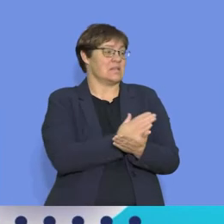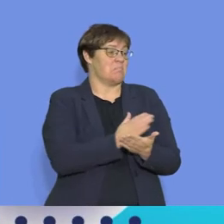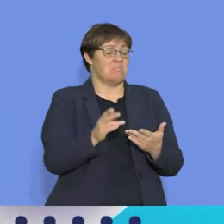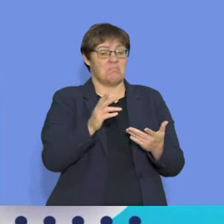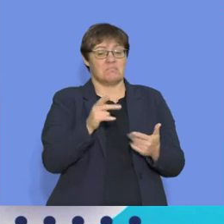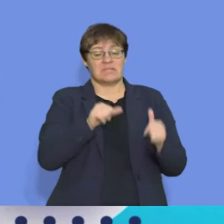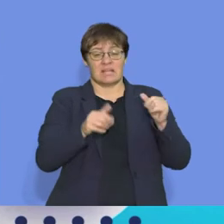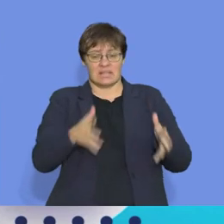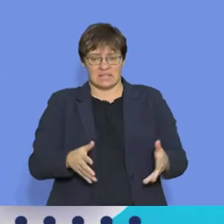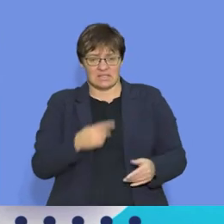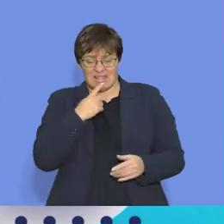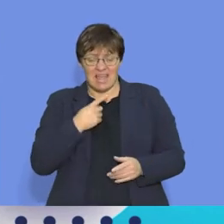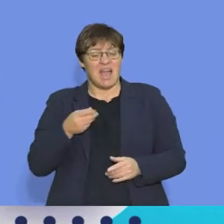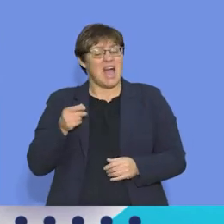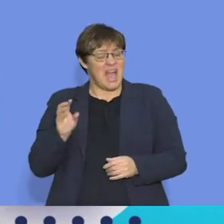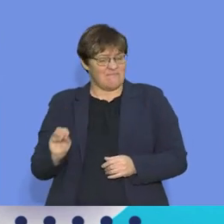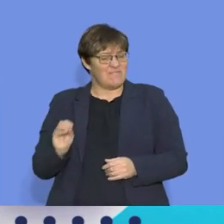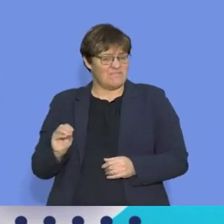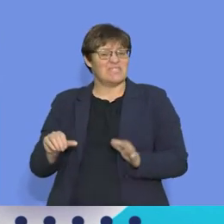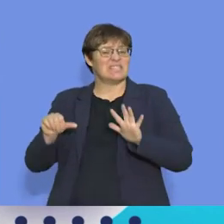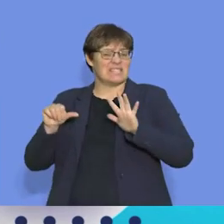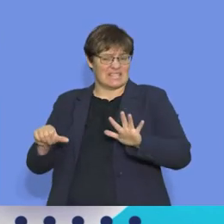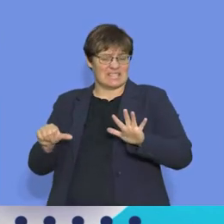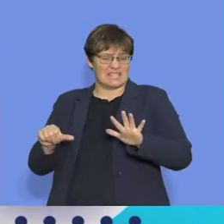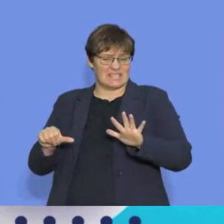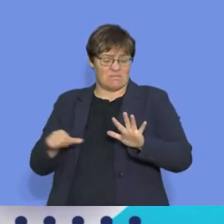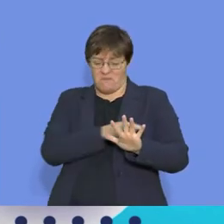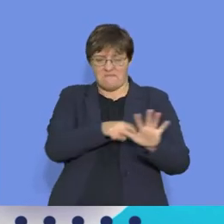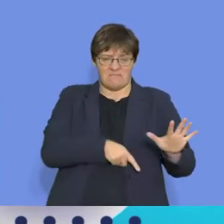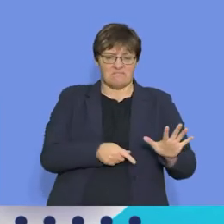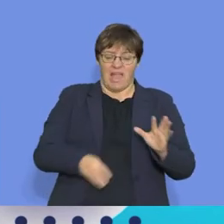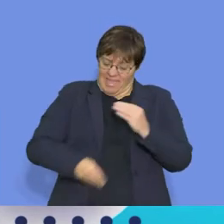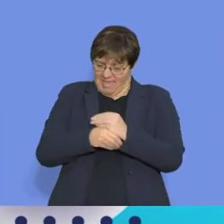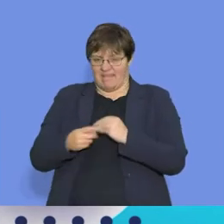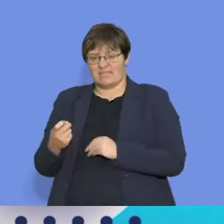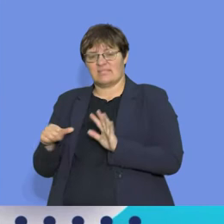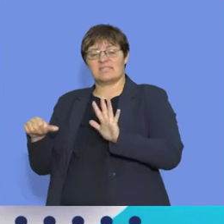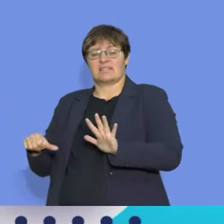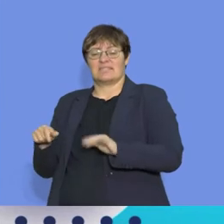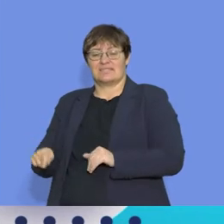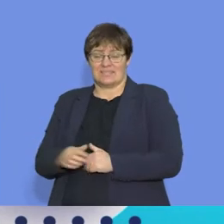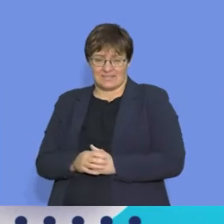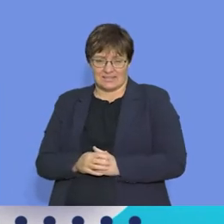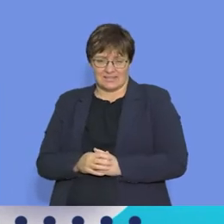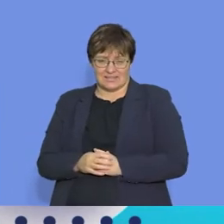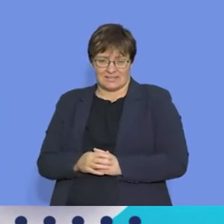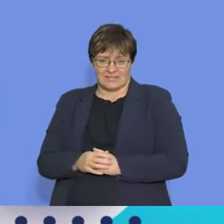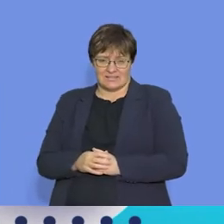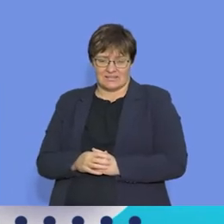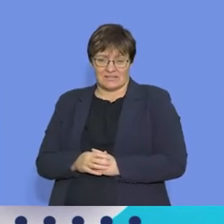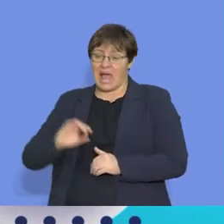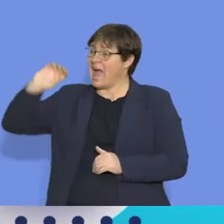some scientists are talking about a sixth mass extinction. But this